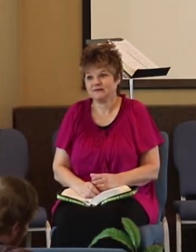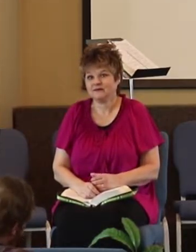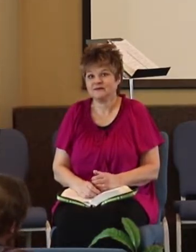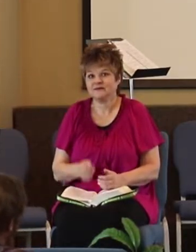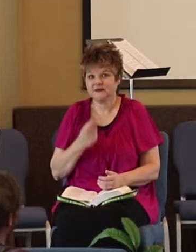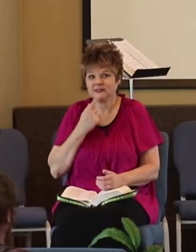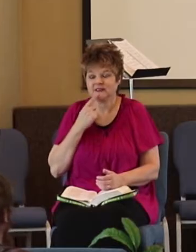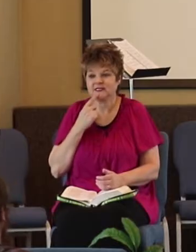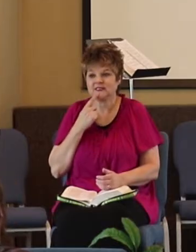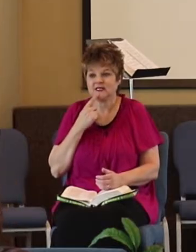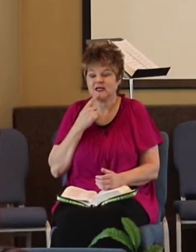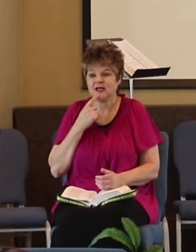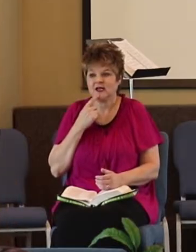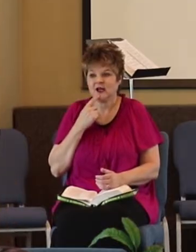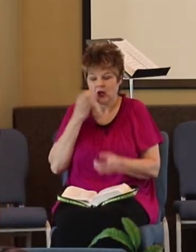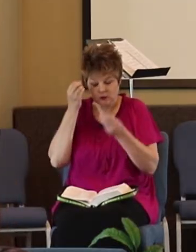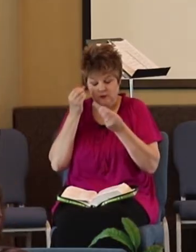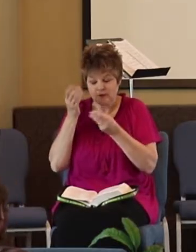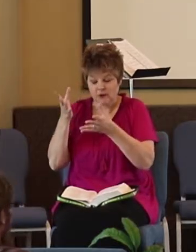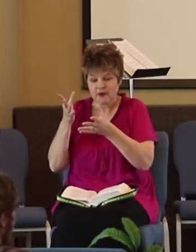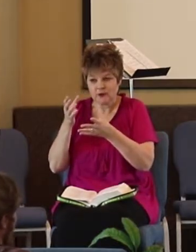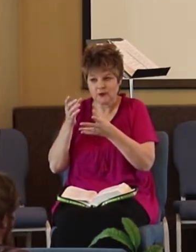And he says, "I'll let you in on it when you're ready."